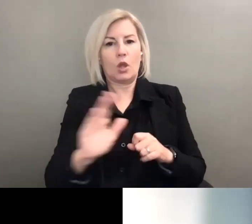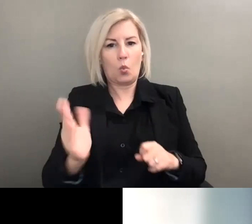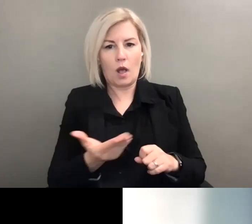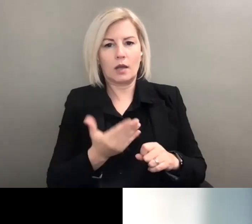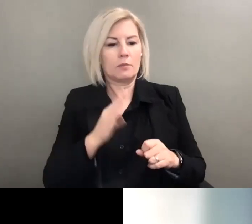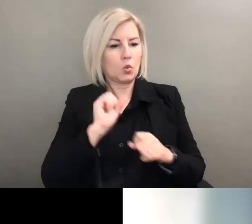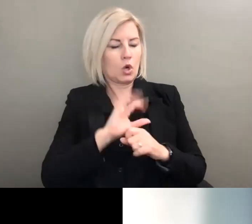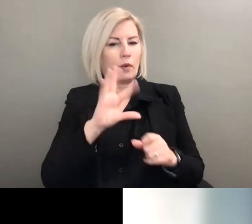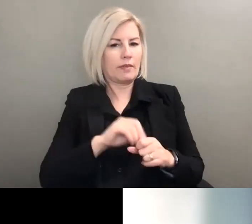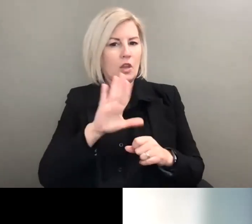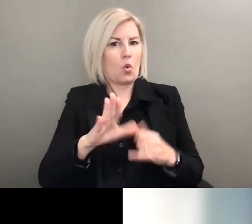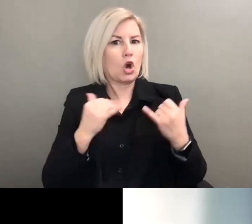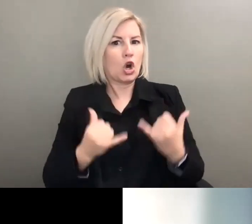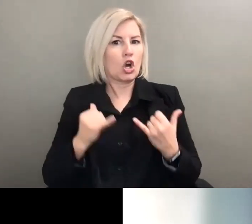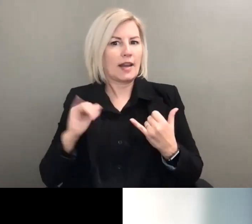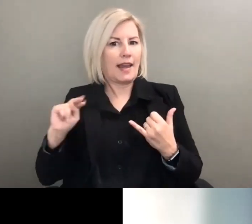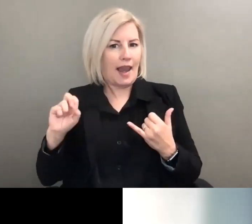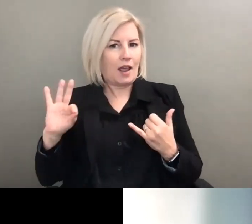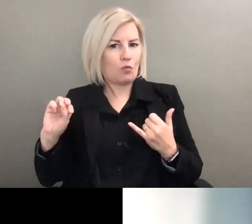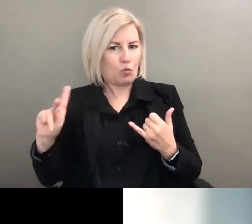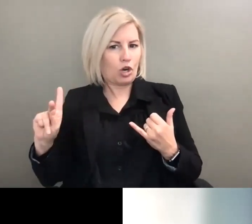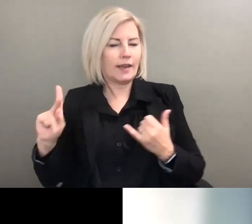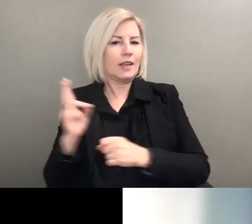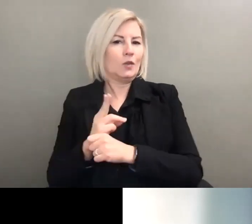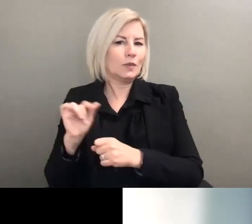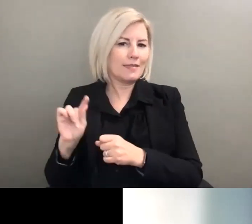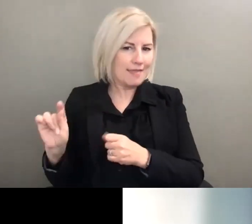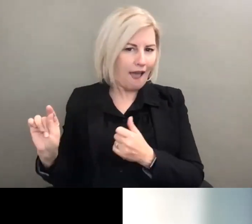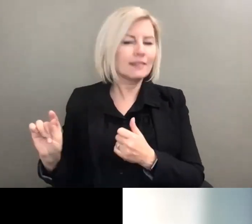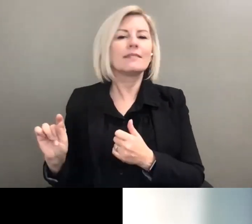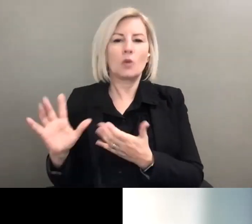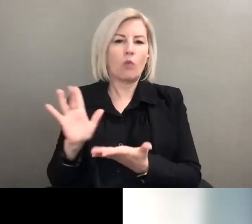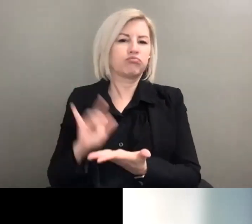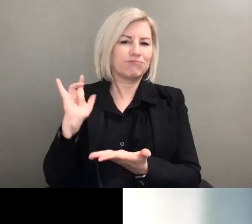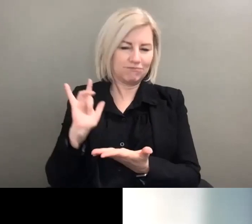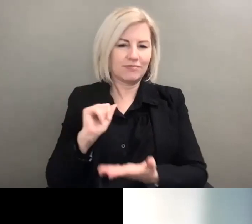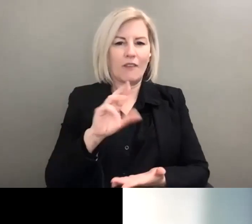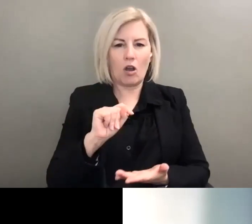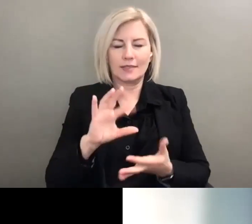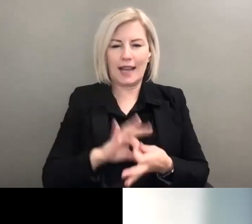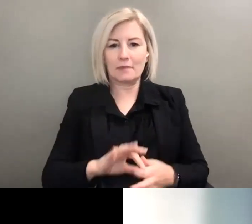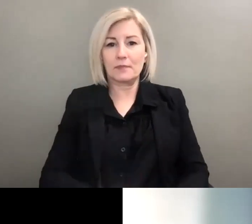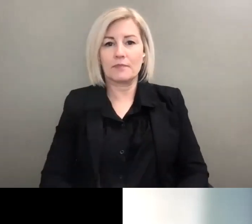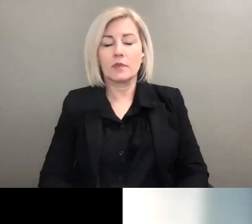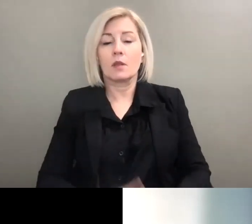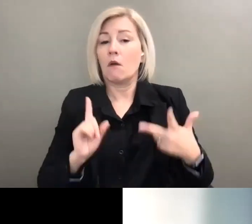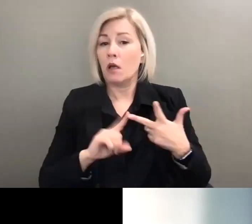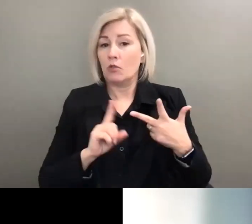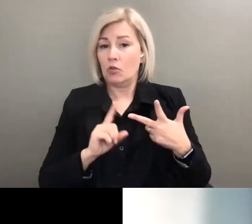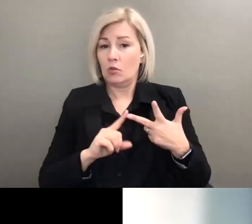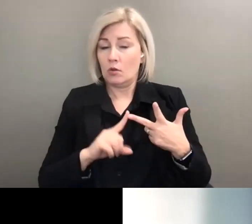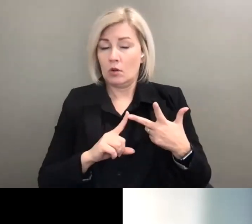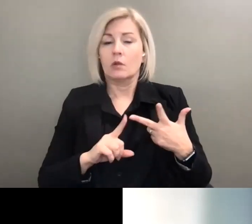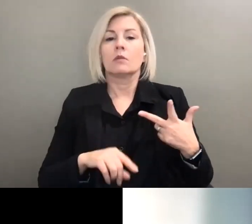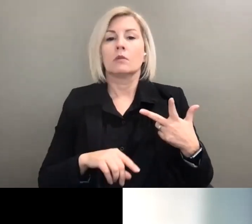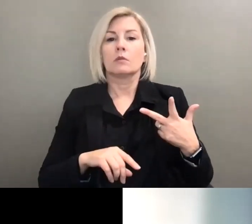existing networks and leverage those networks to take advantage of ArtsCONNECT. A third thing you can do,